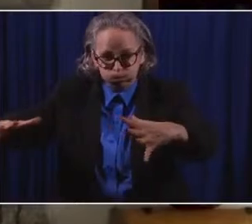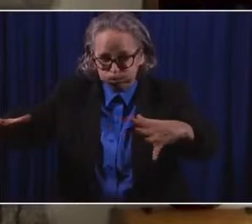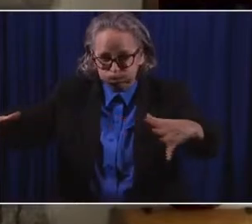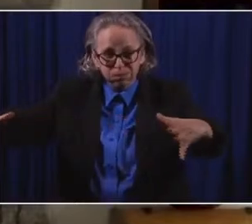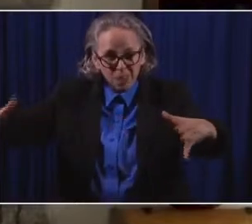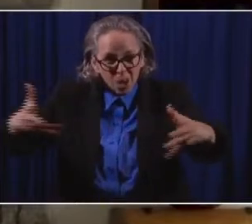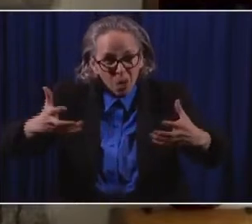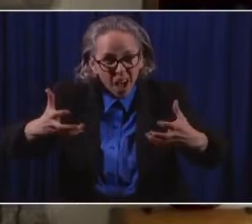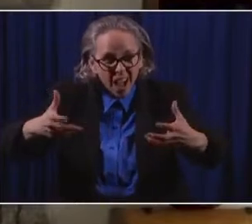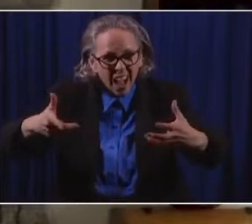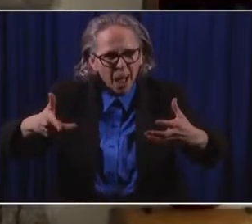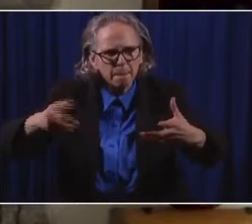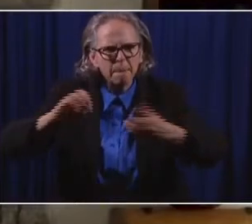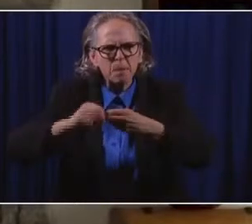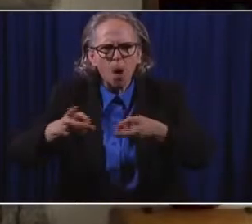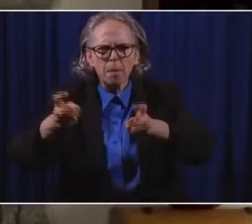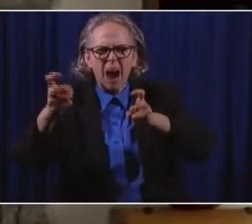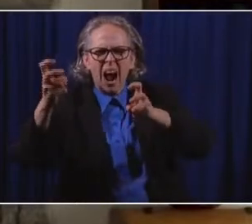through vaccine.